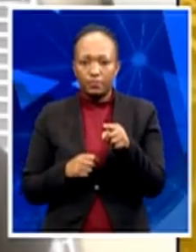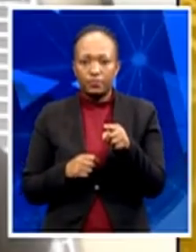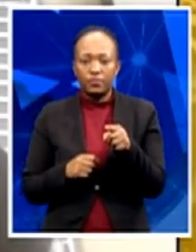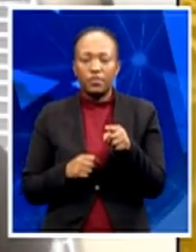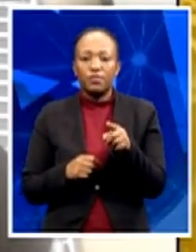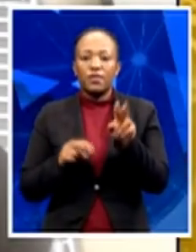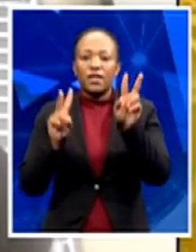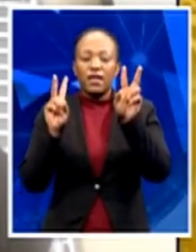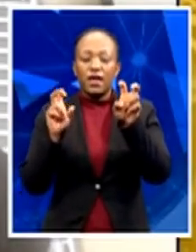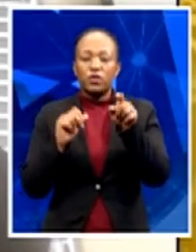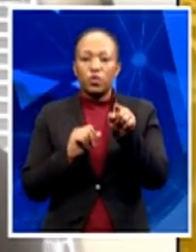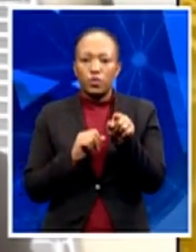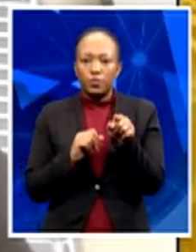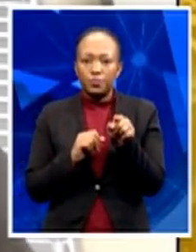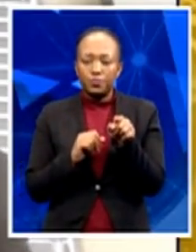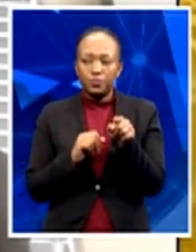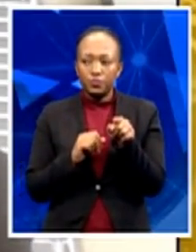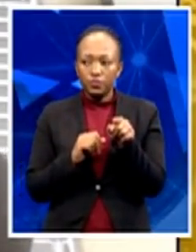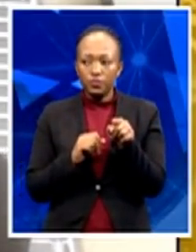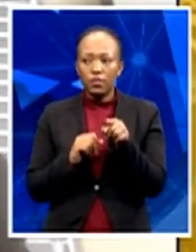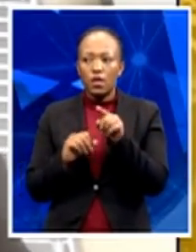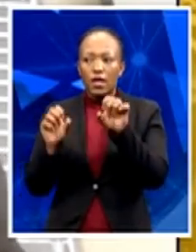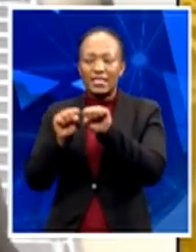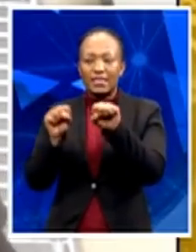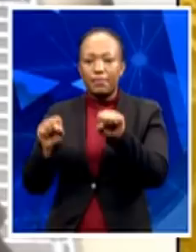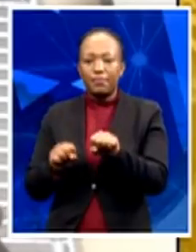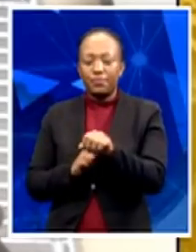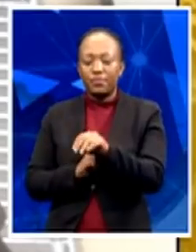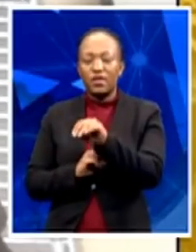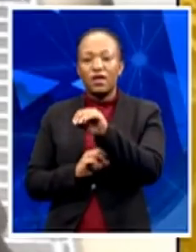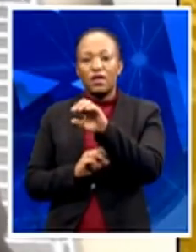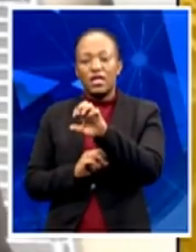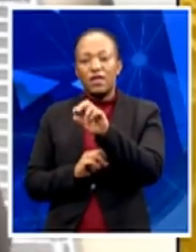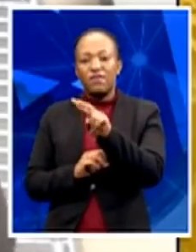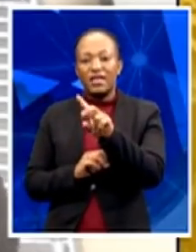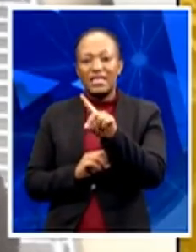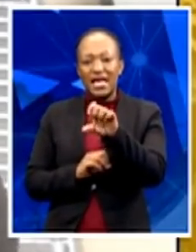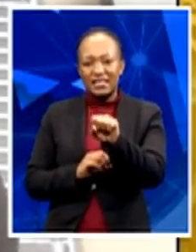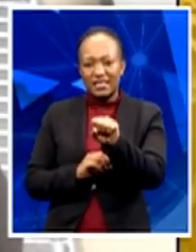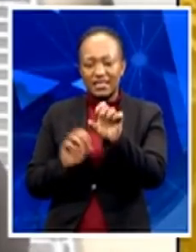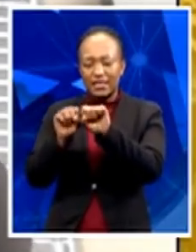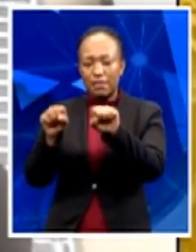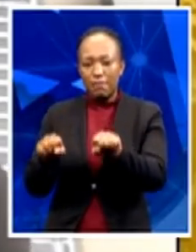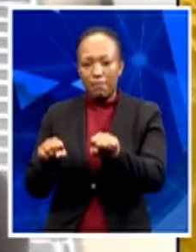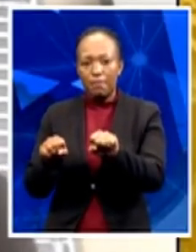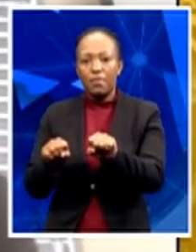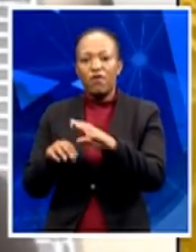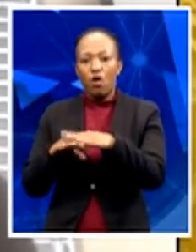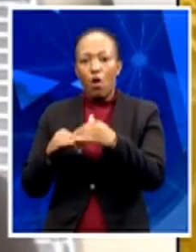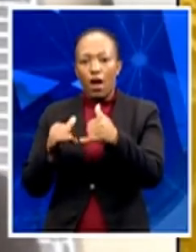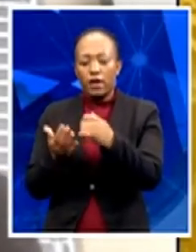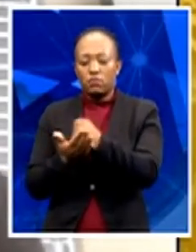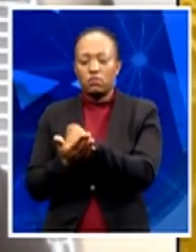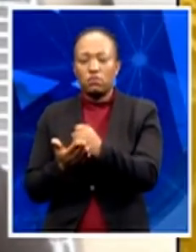the system, EVDS, the system that we are using, that, for example, somebody would